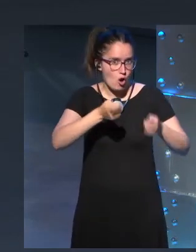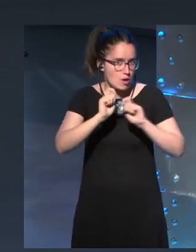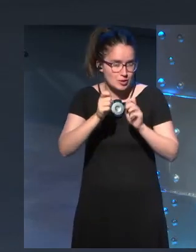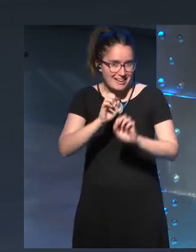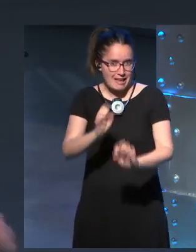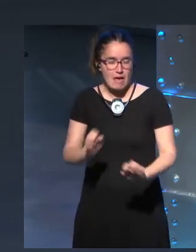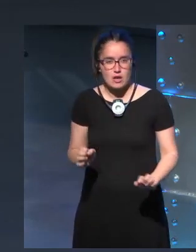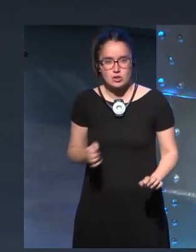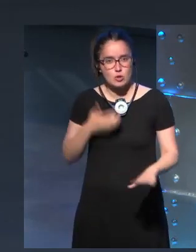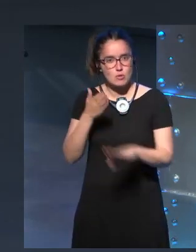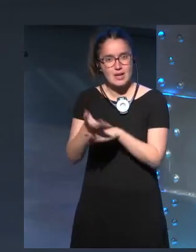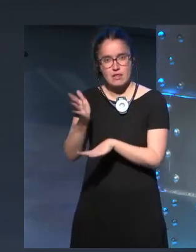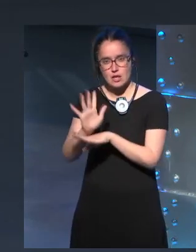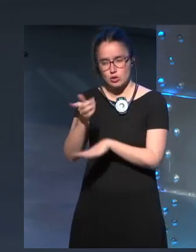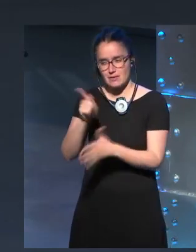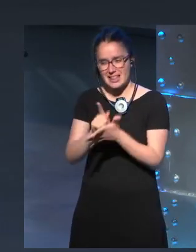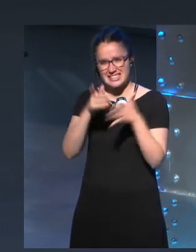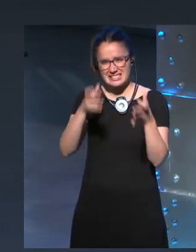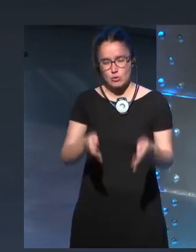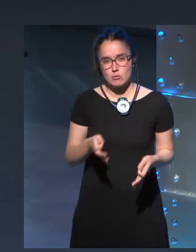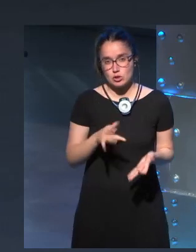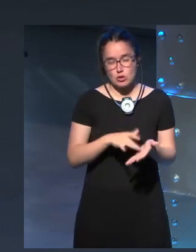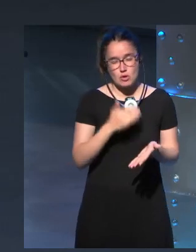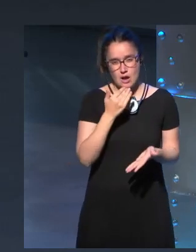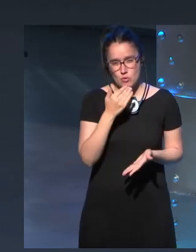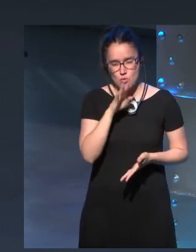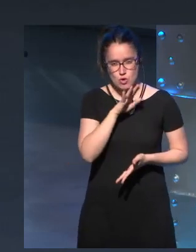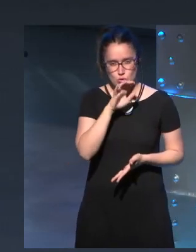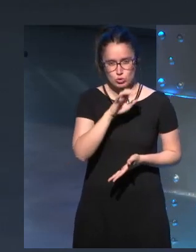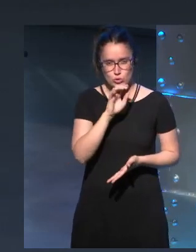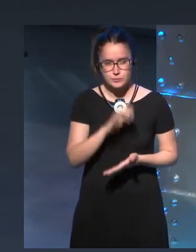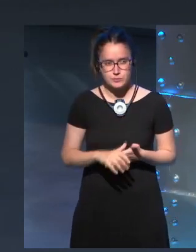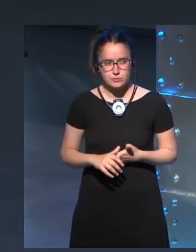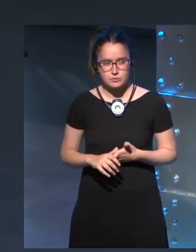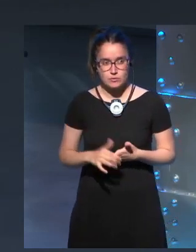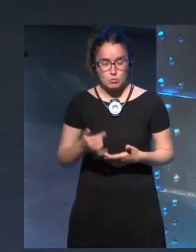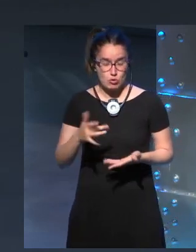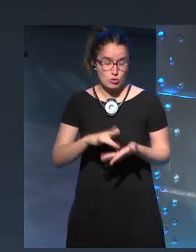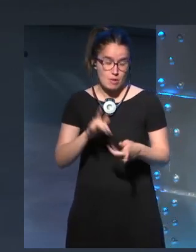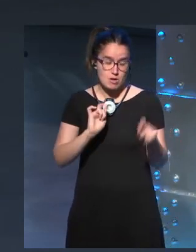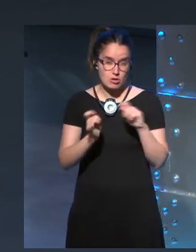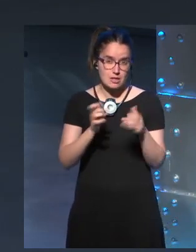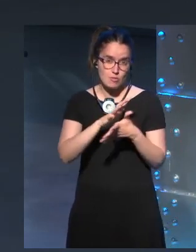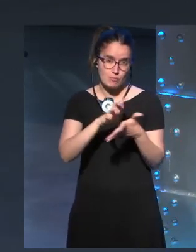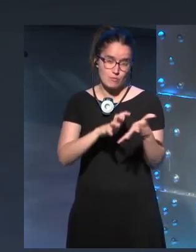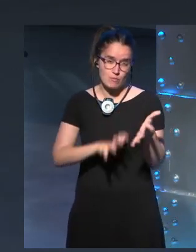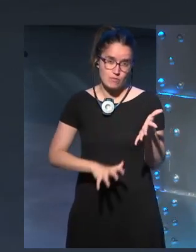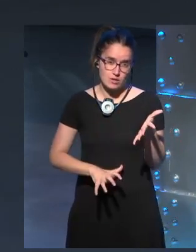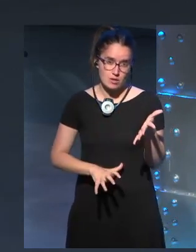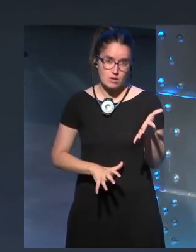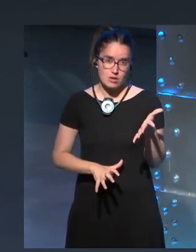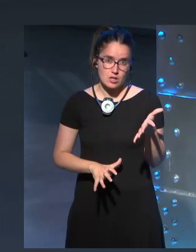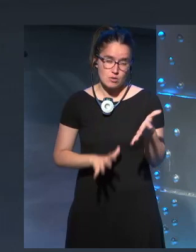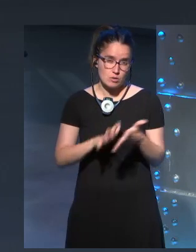to go there, etc., I will go to the theater again, because something very curious has happened to me. As I am a